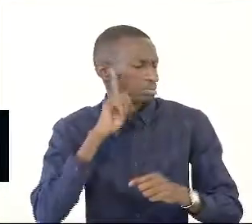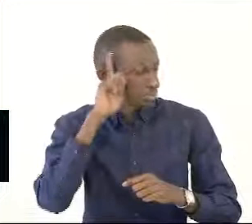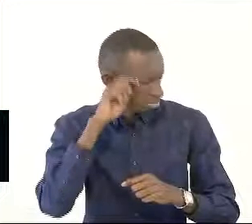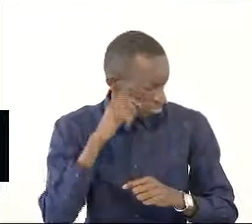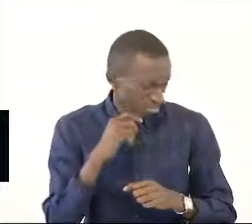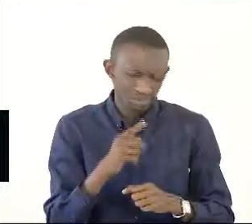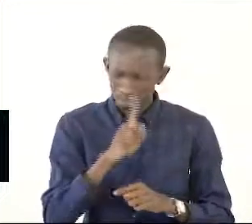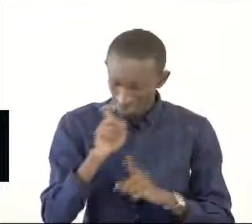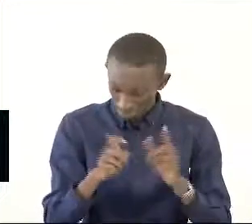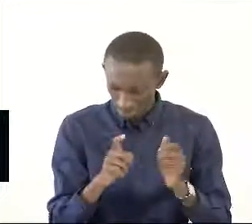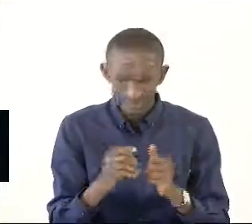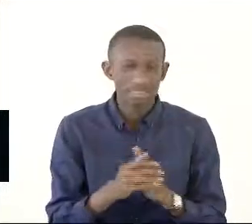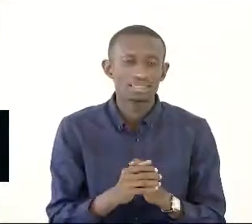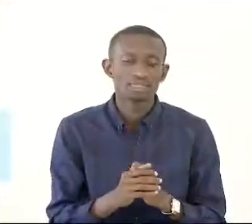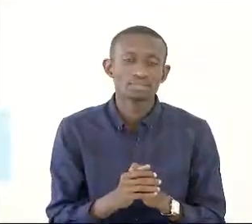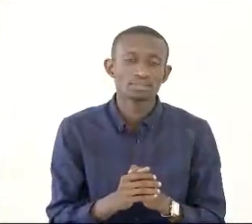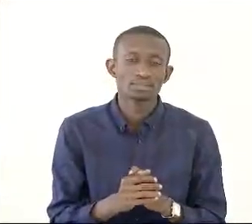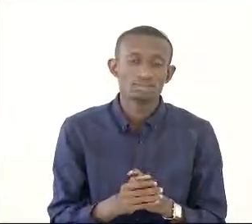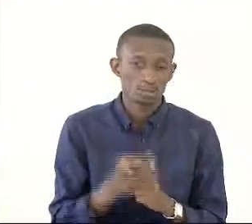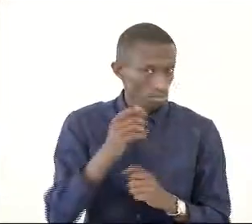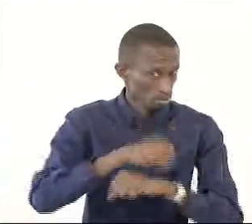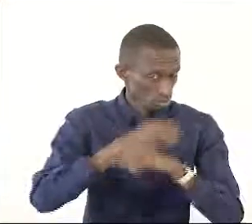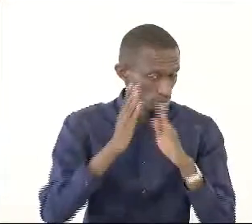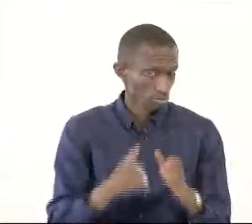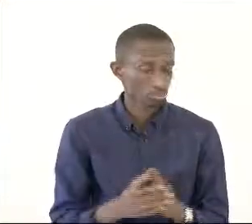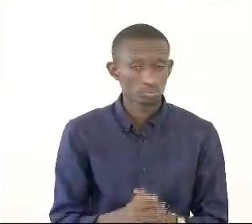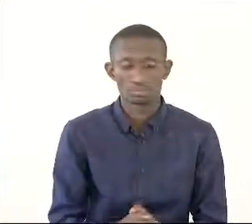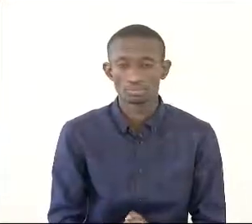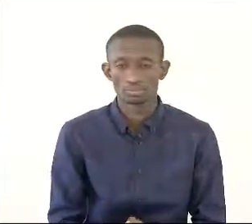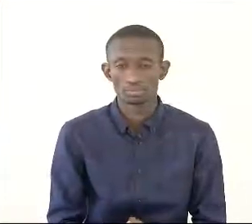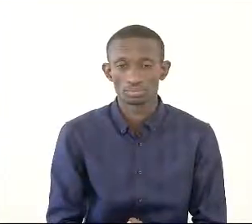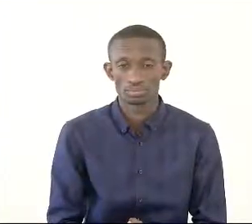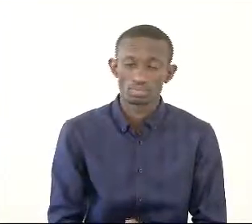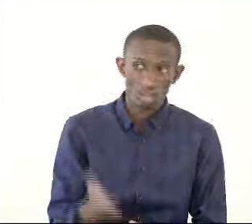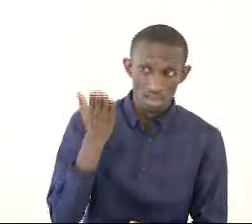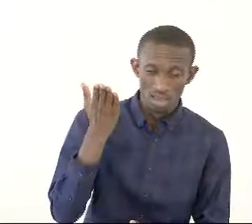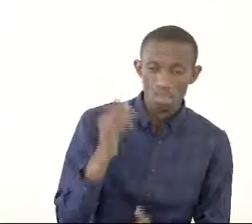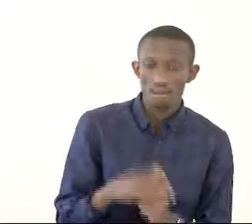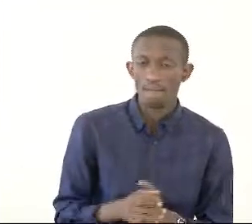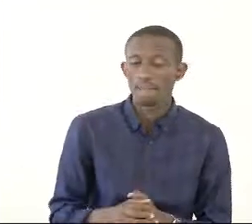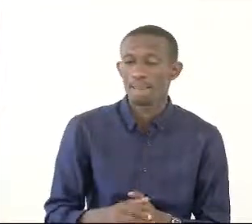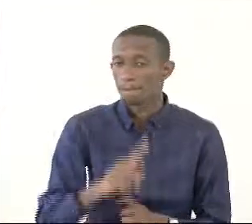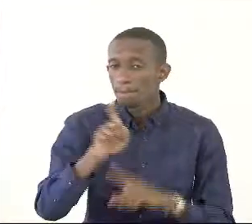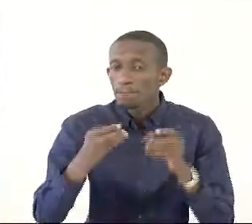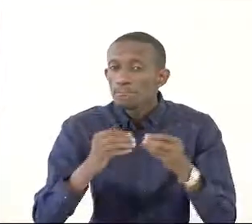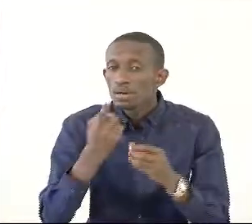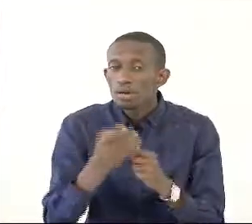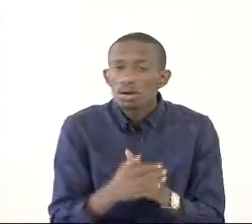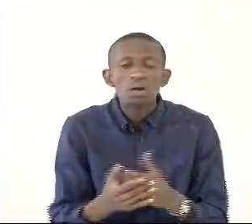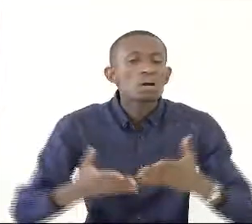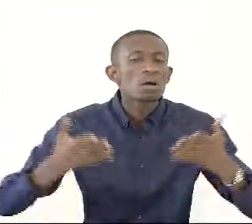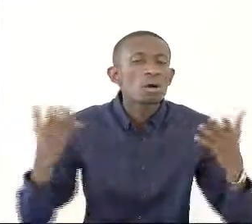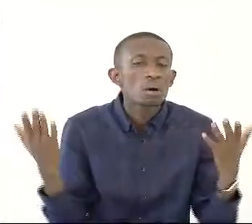questions that I have for you here. Now students, so here there is a question 1. How do we